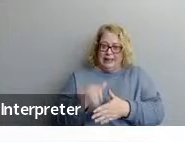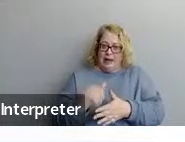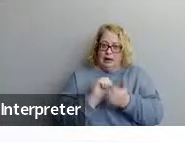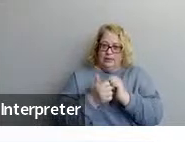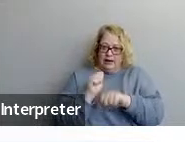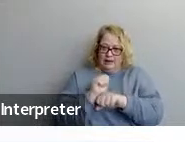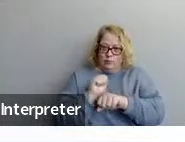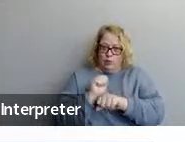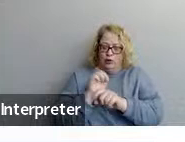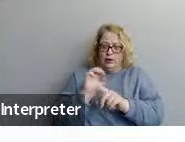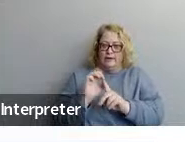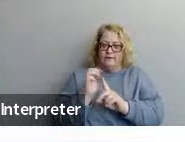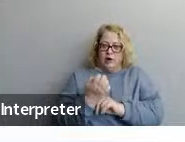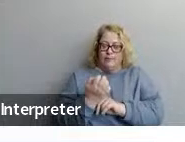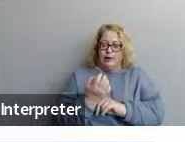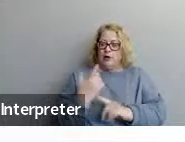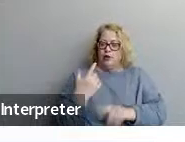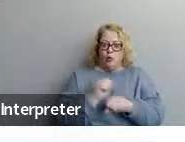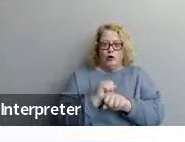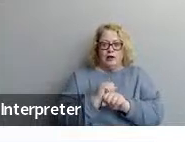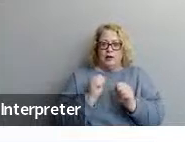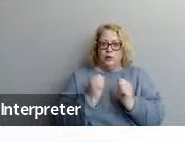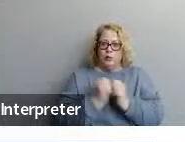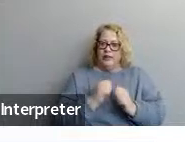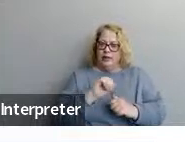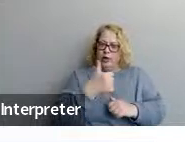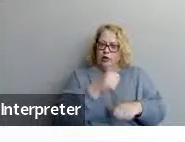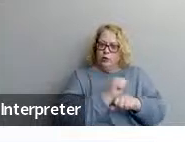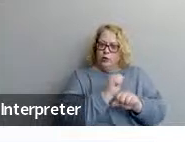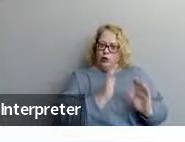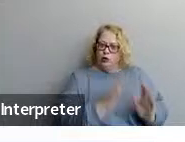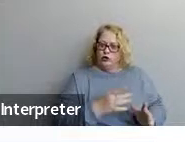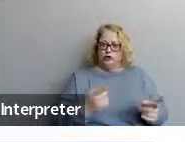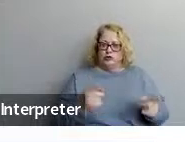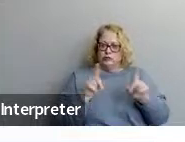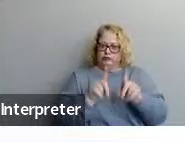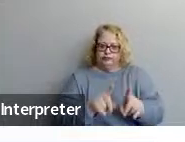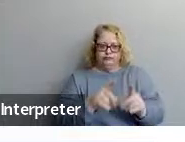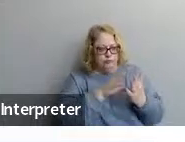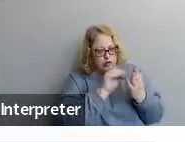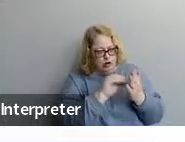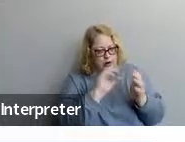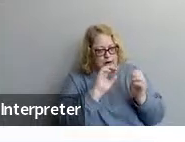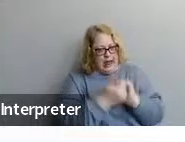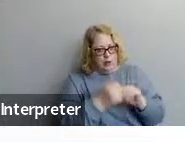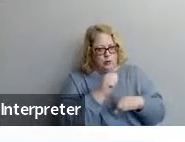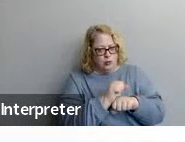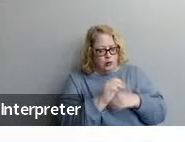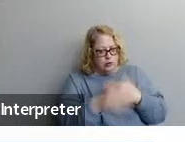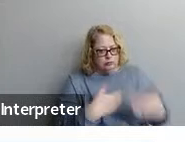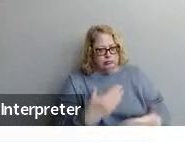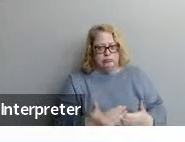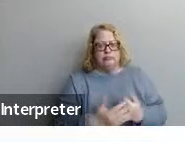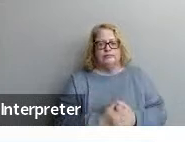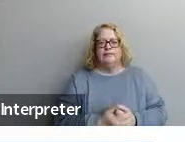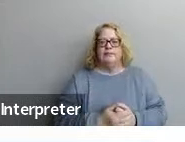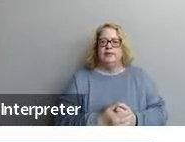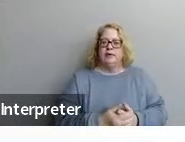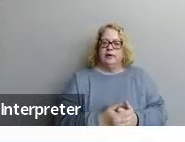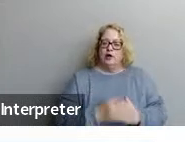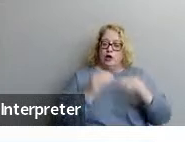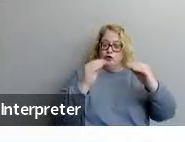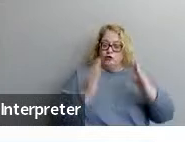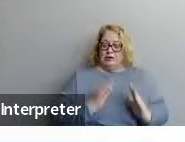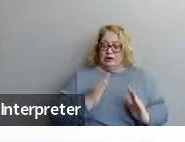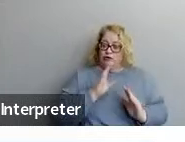So they're out alongside the employees of that workplace, learning how to work. They receive direct instruction from